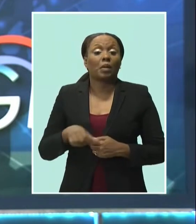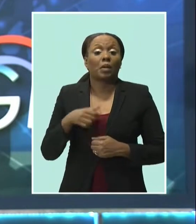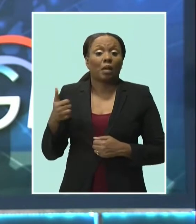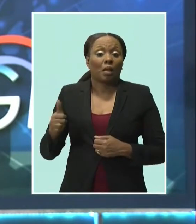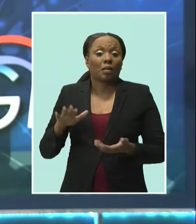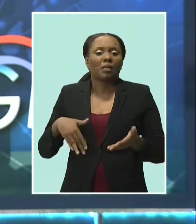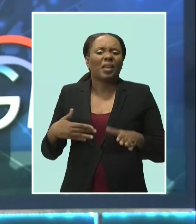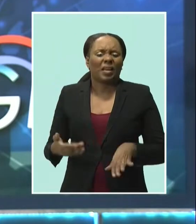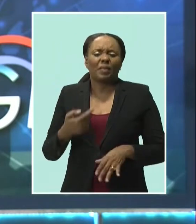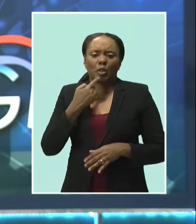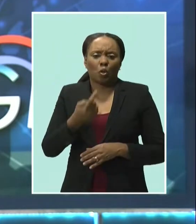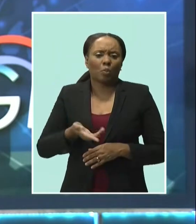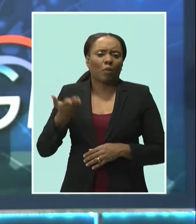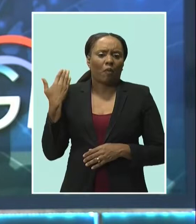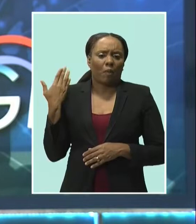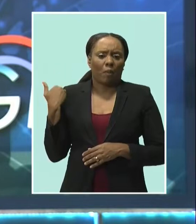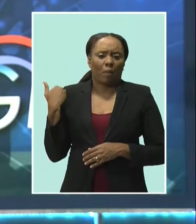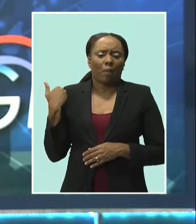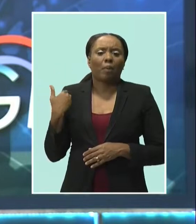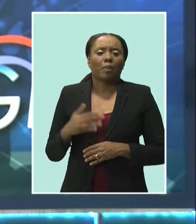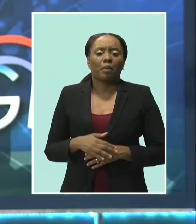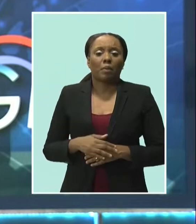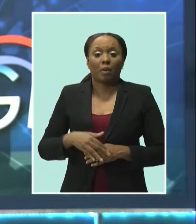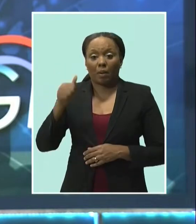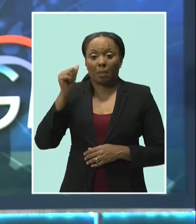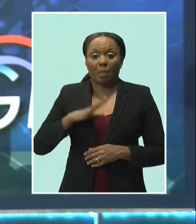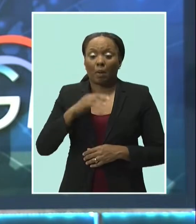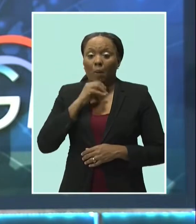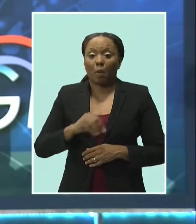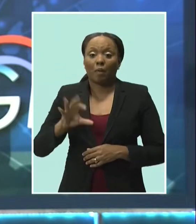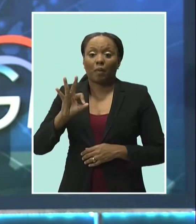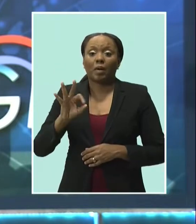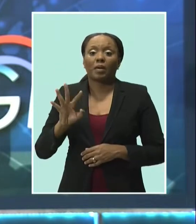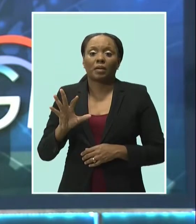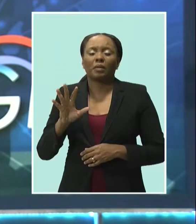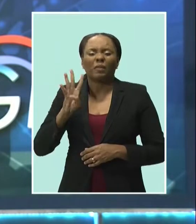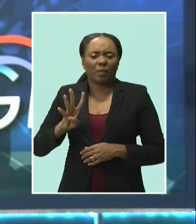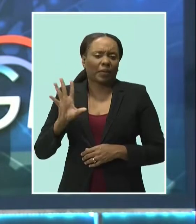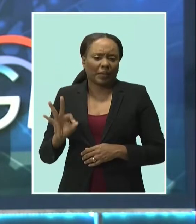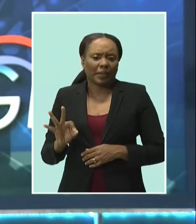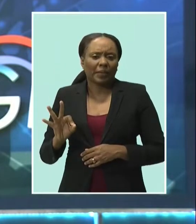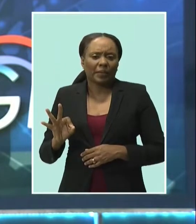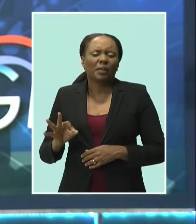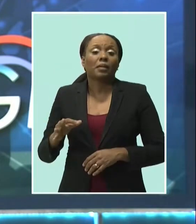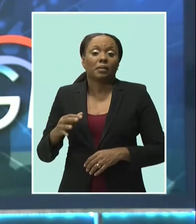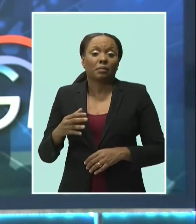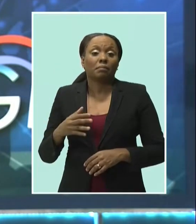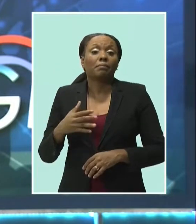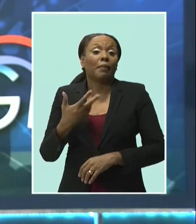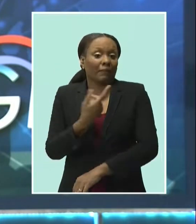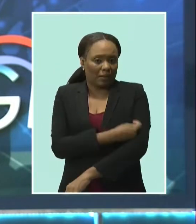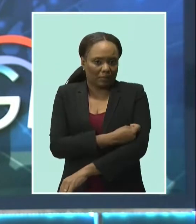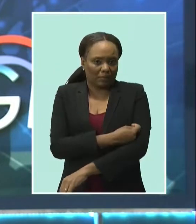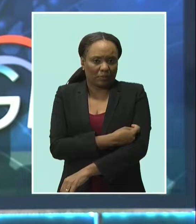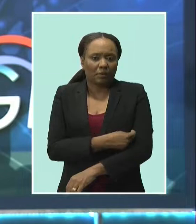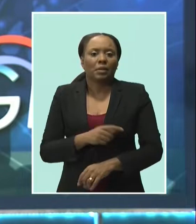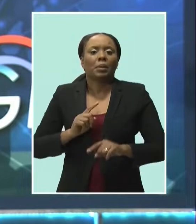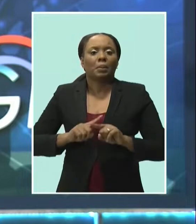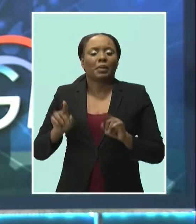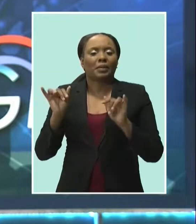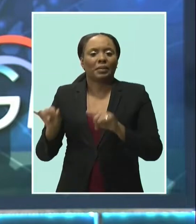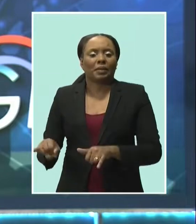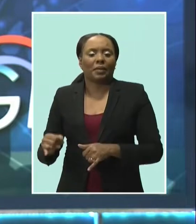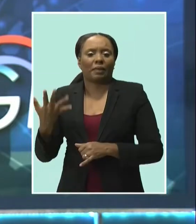previously reported on was a fully vaccinated 49-year-old man who passed away after spending 5 days in isolation